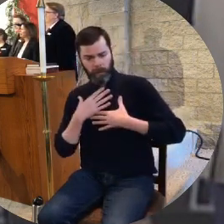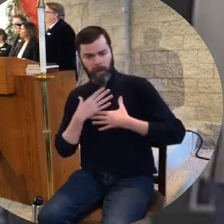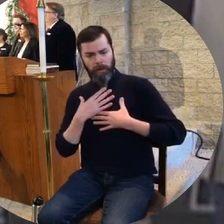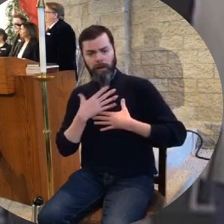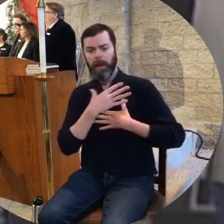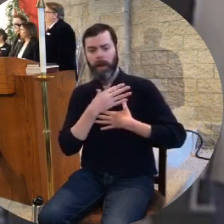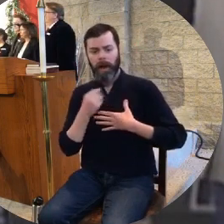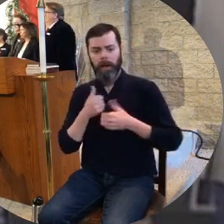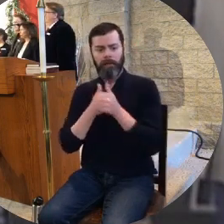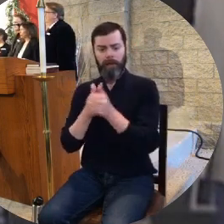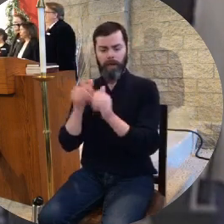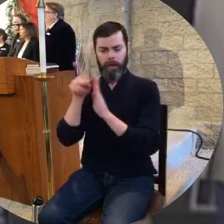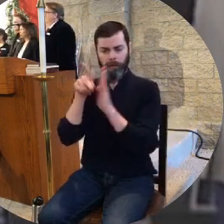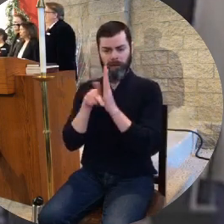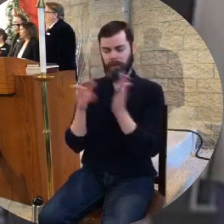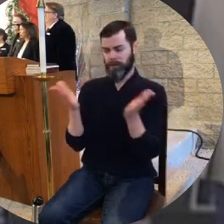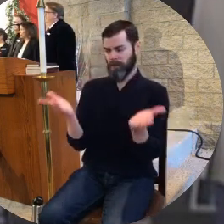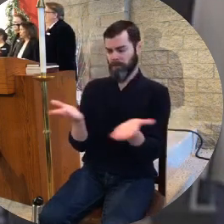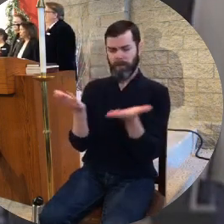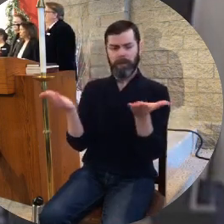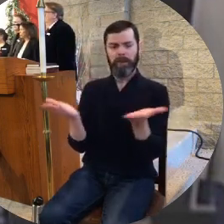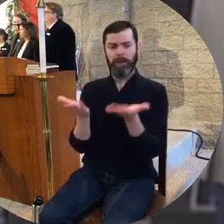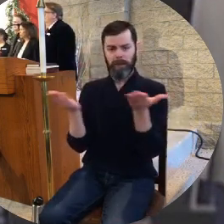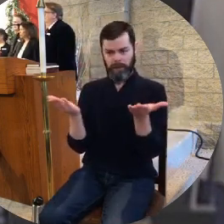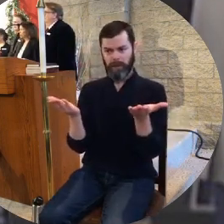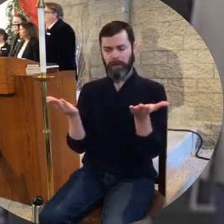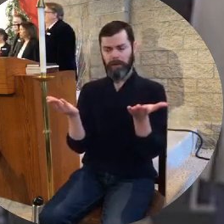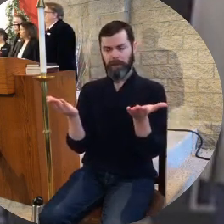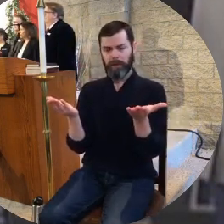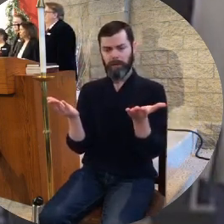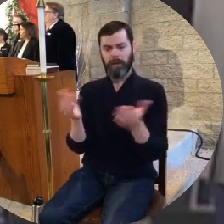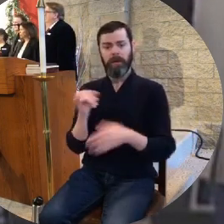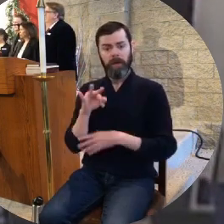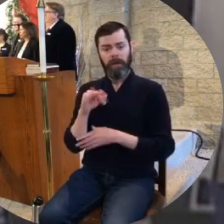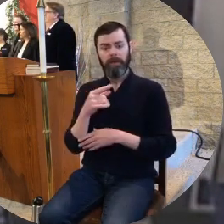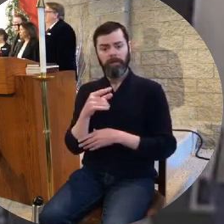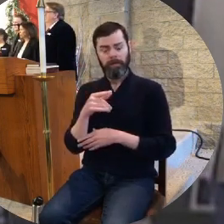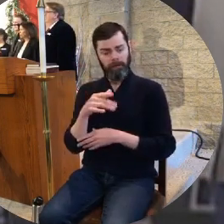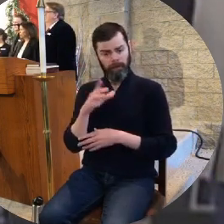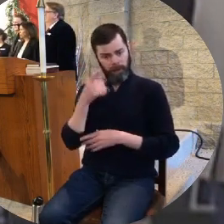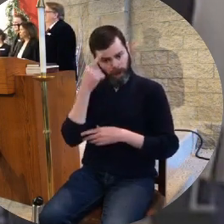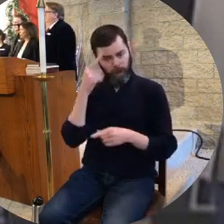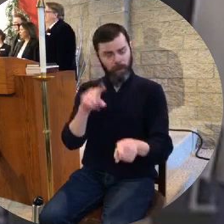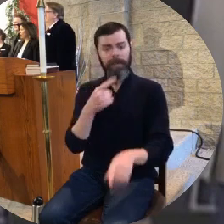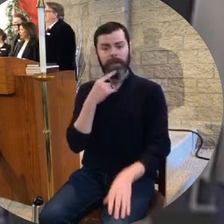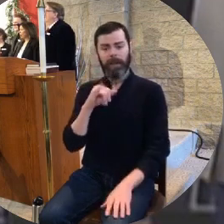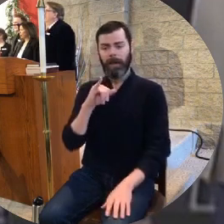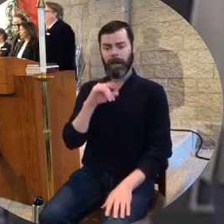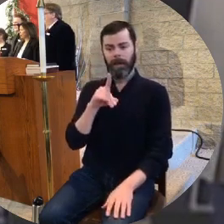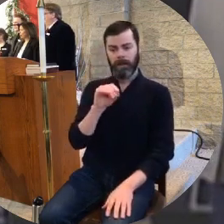and principles set forth by this ministry? If so, please say, I do.